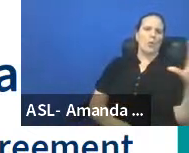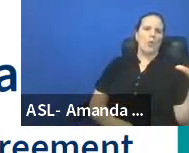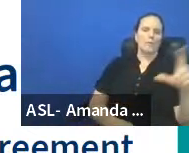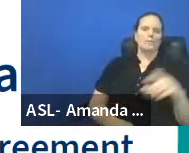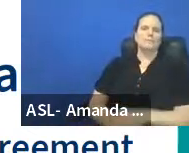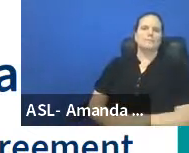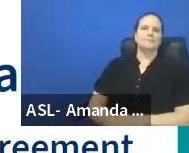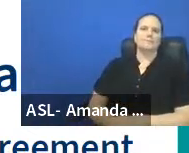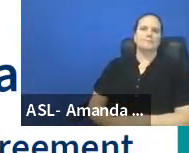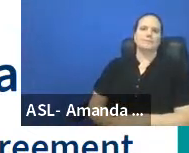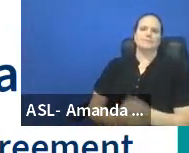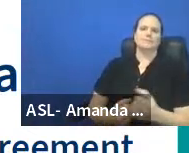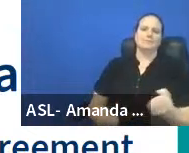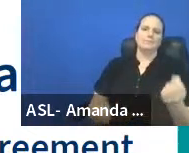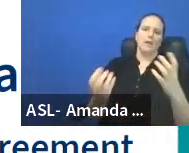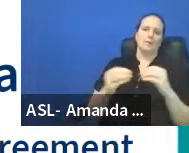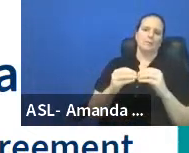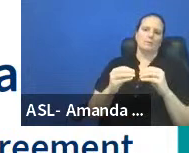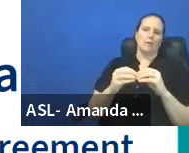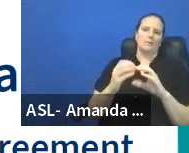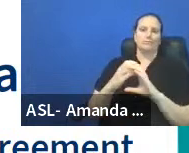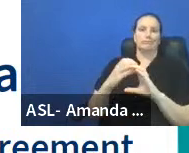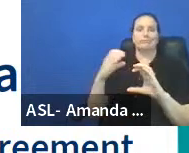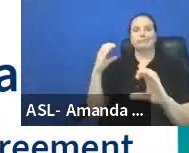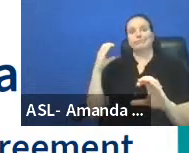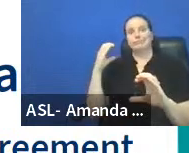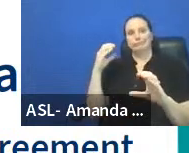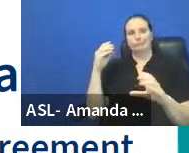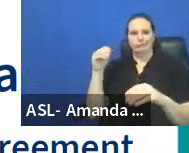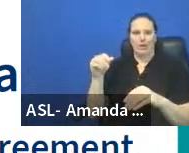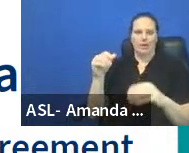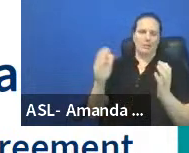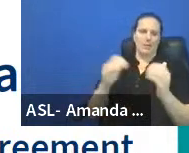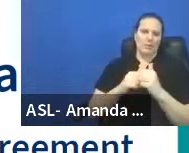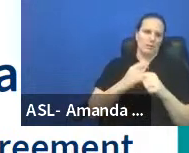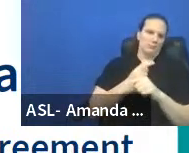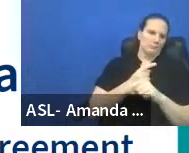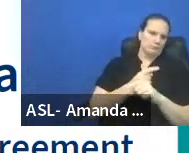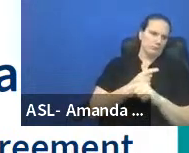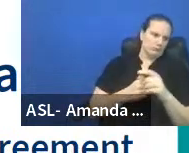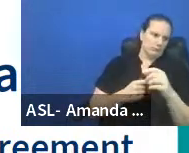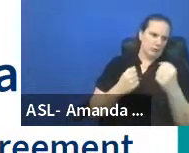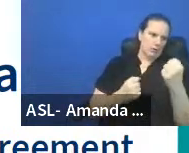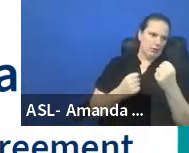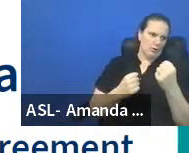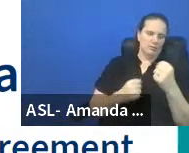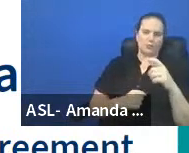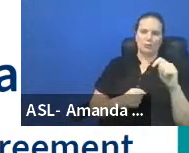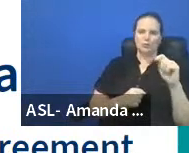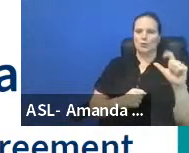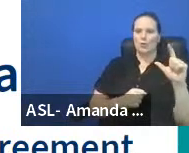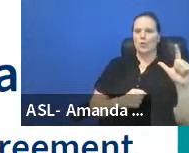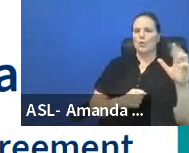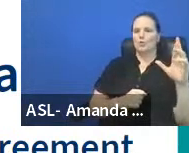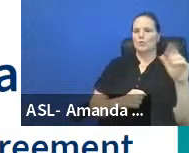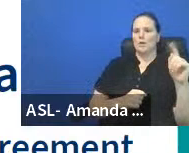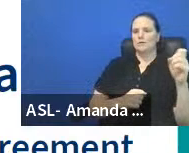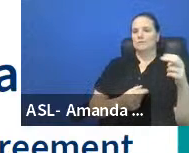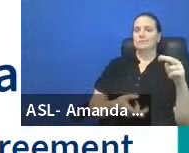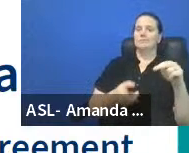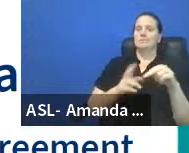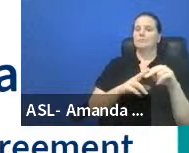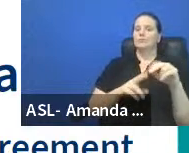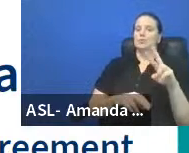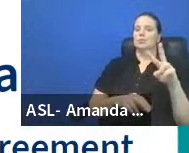how much more a semi has to pay versus a regular vehicle. Will the toll rates increase by 2%